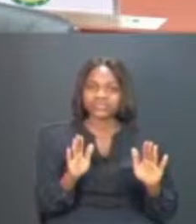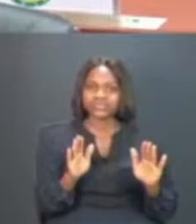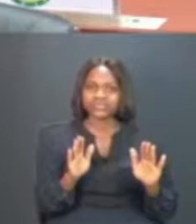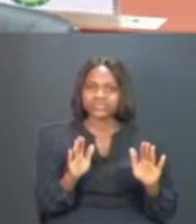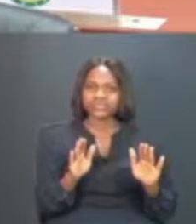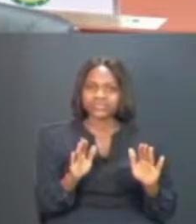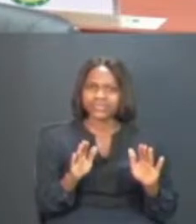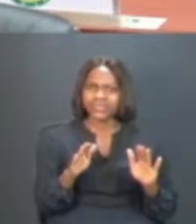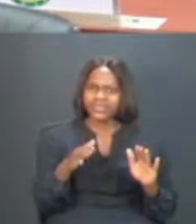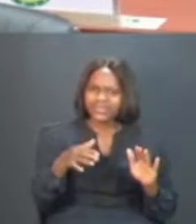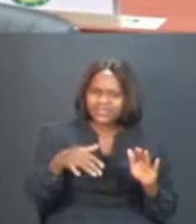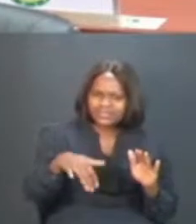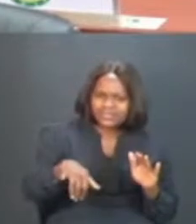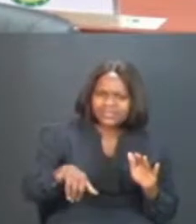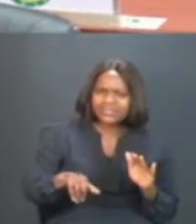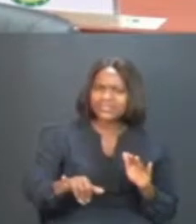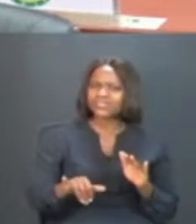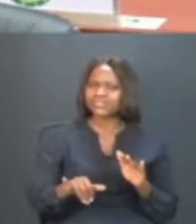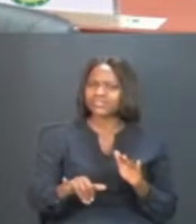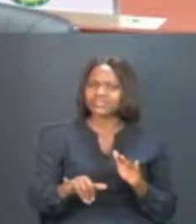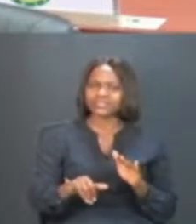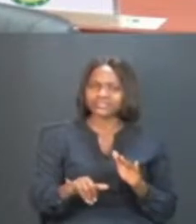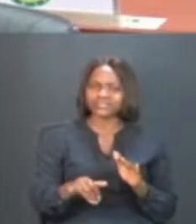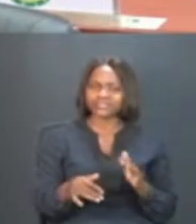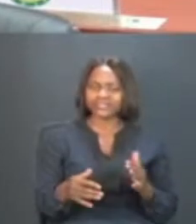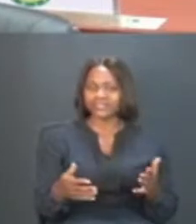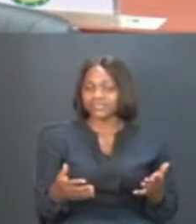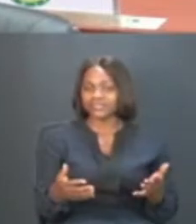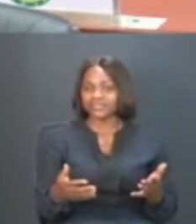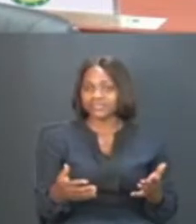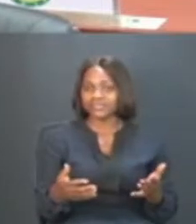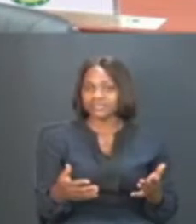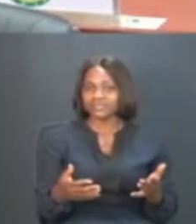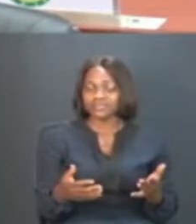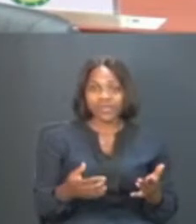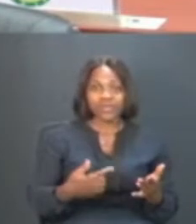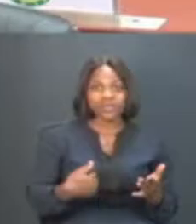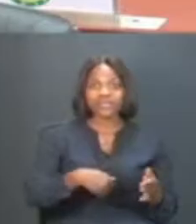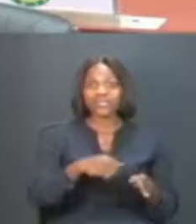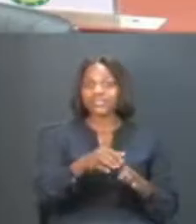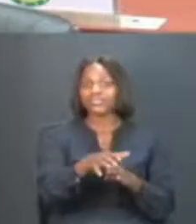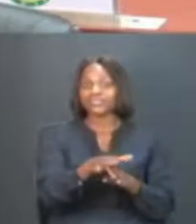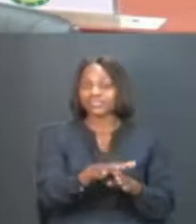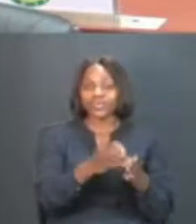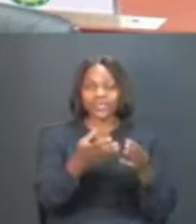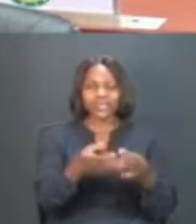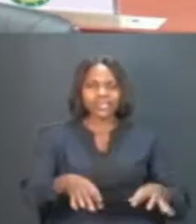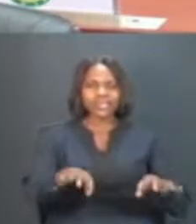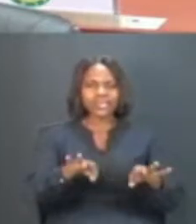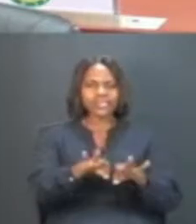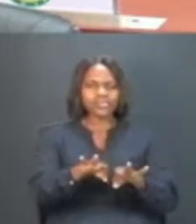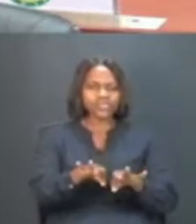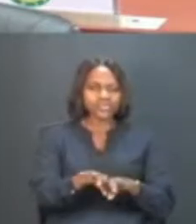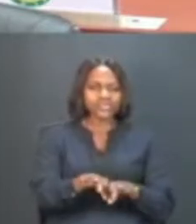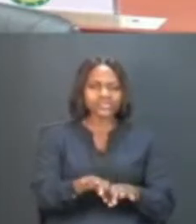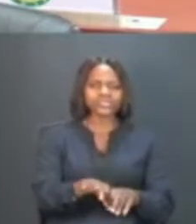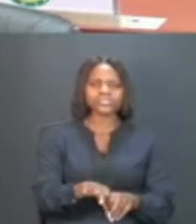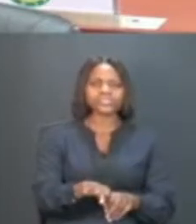continue staggering. It is very important for us to do it continuous,